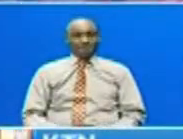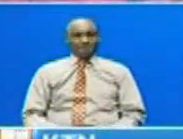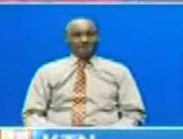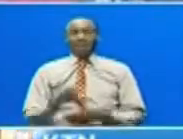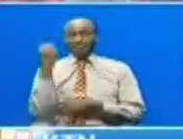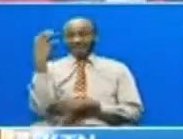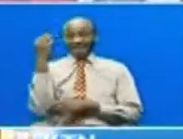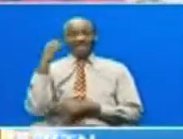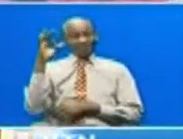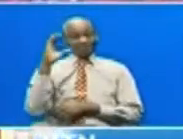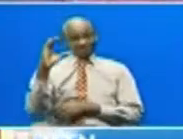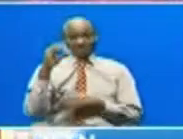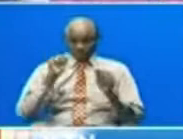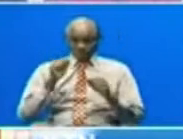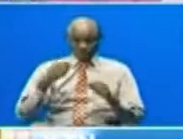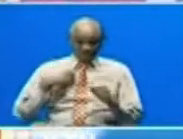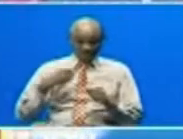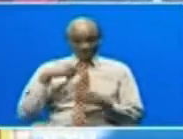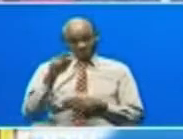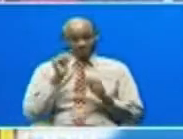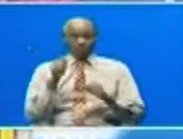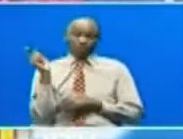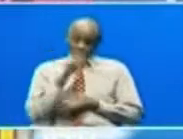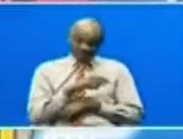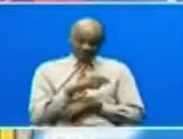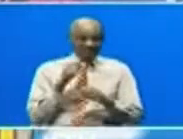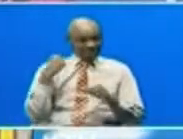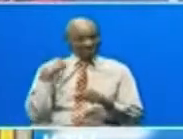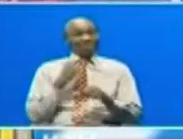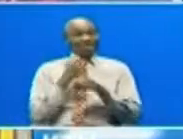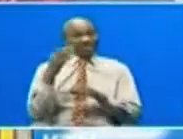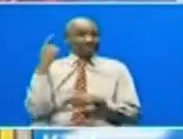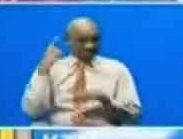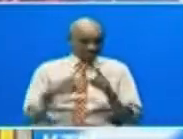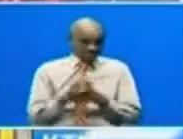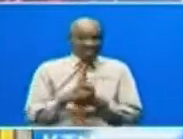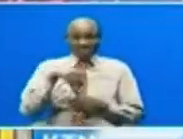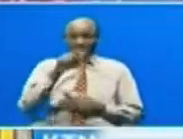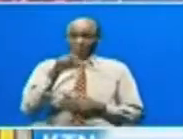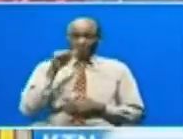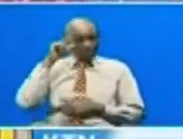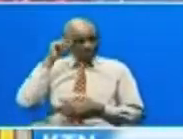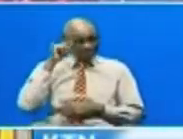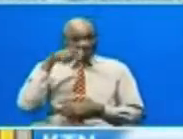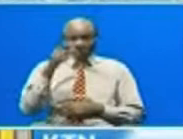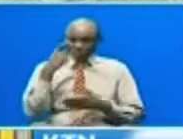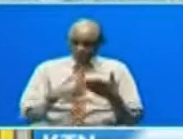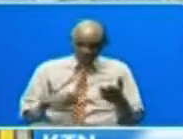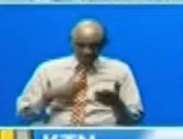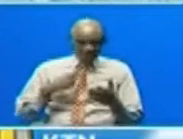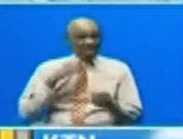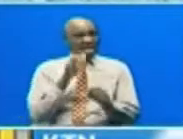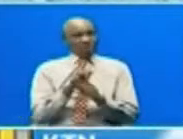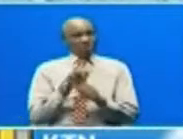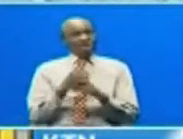Bandari FC is hoping to improve its 13th place finish in the last Kenya Premier League season. The Coast-based team has been hard in training, and not even the